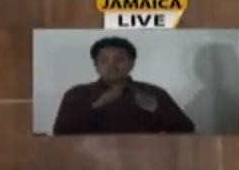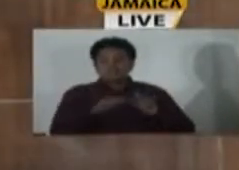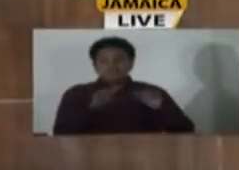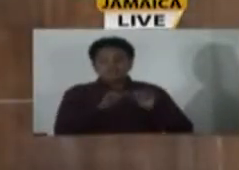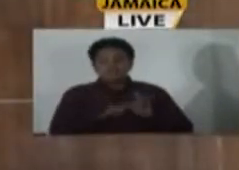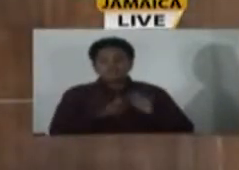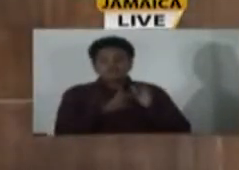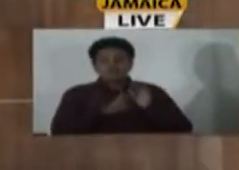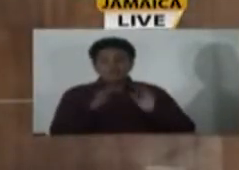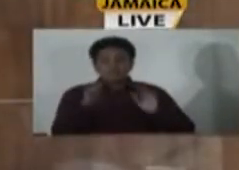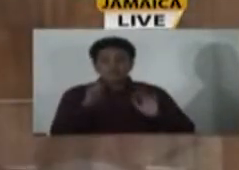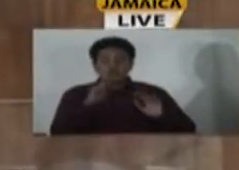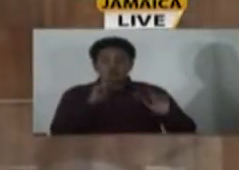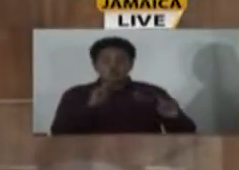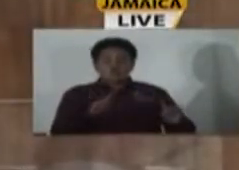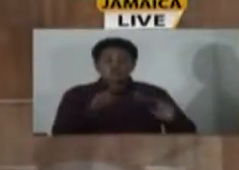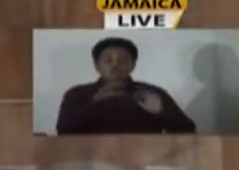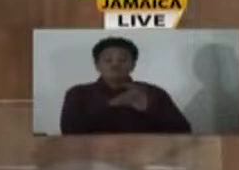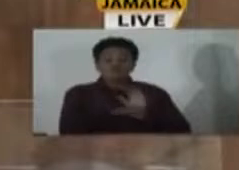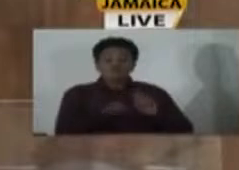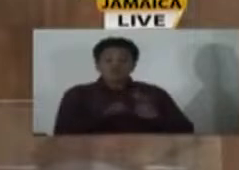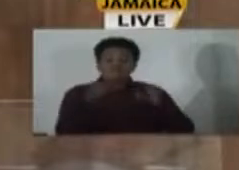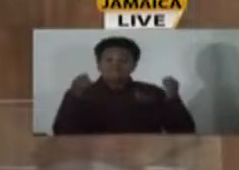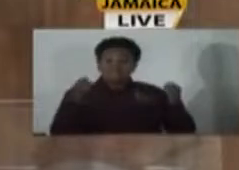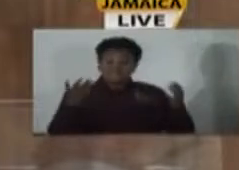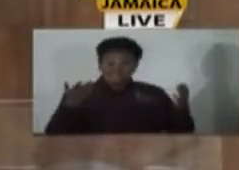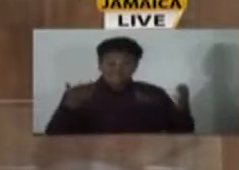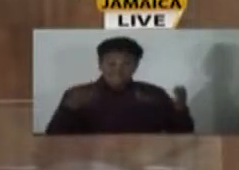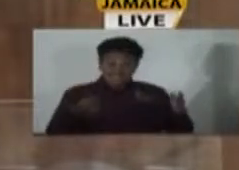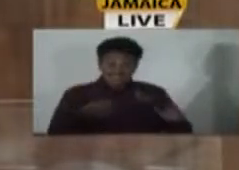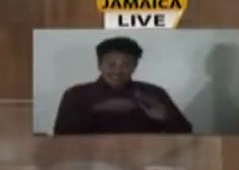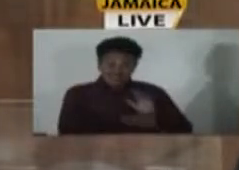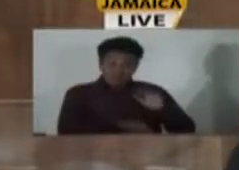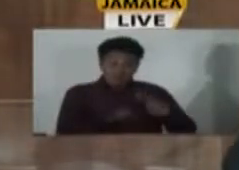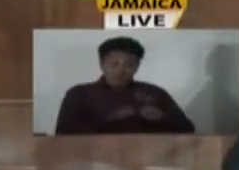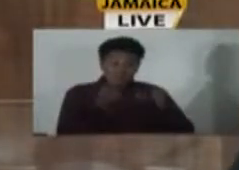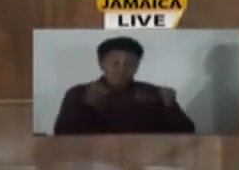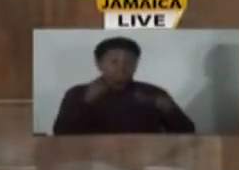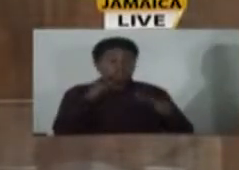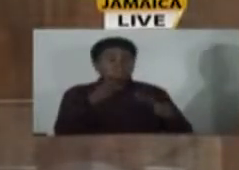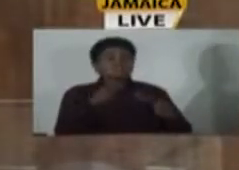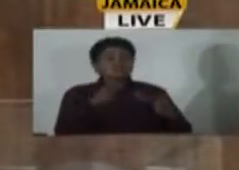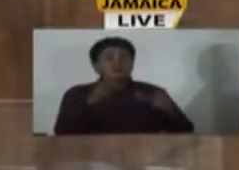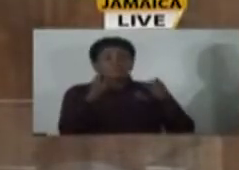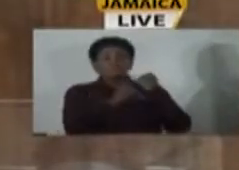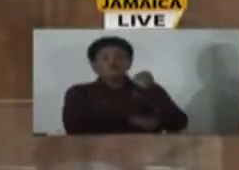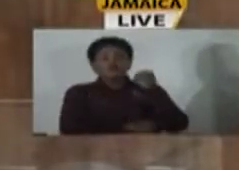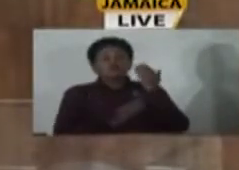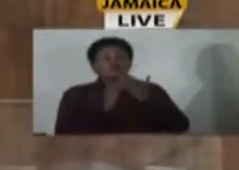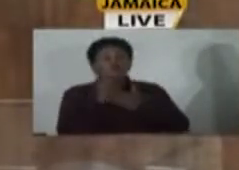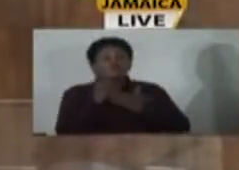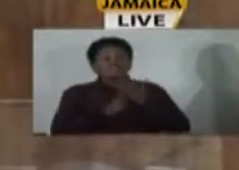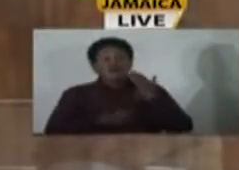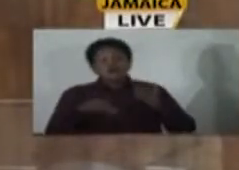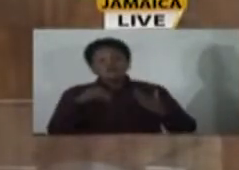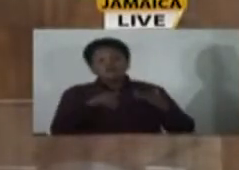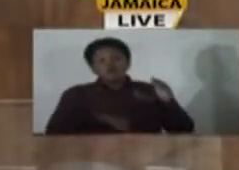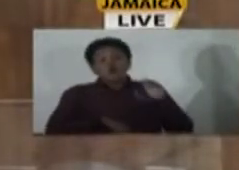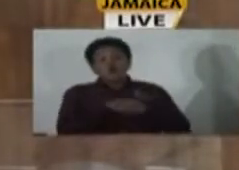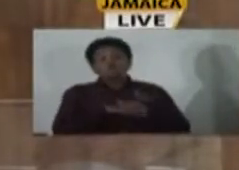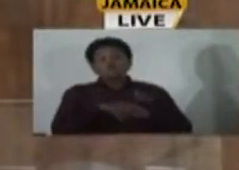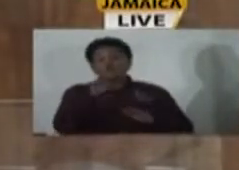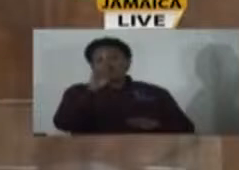by the orders a criminal offense. And it's a criminal offense that's punishable by a fine of up to $1